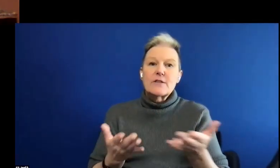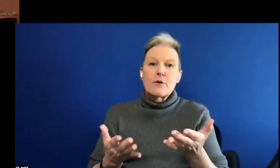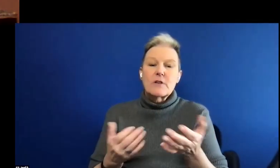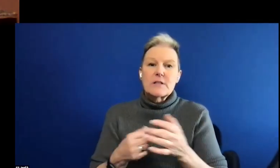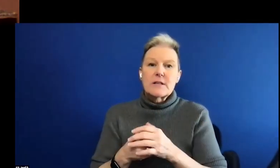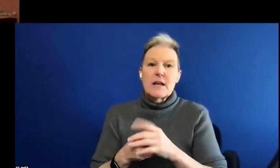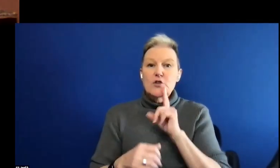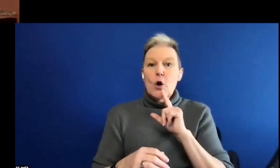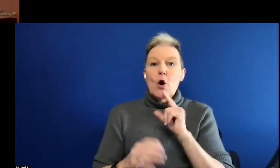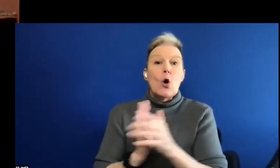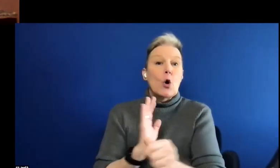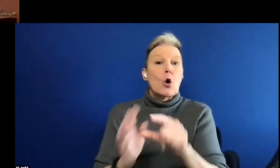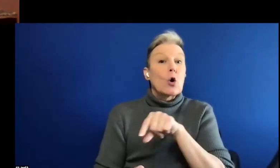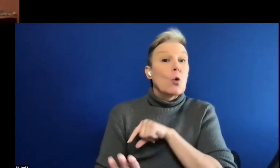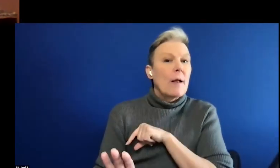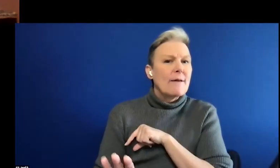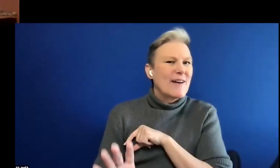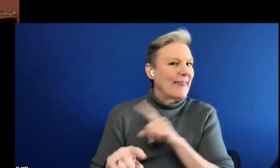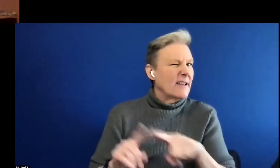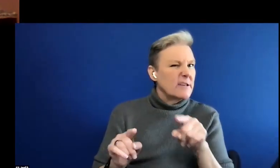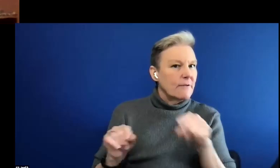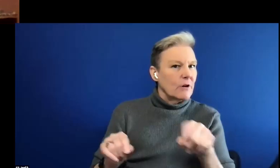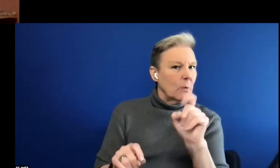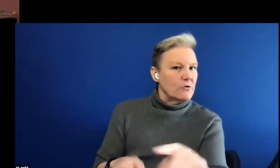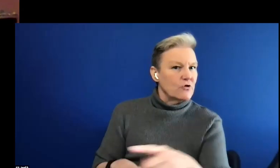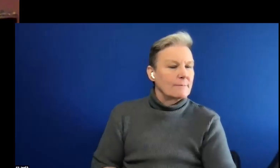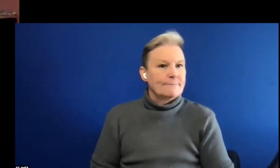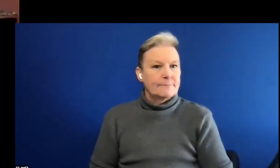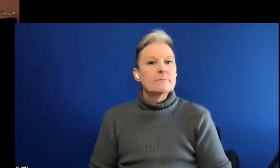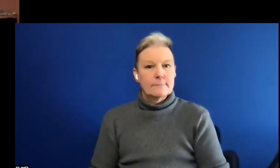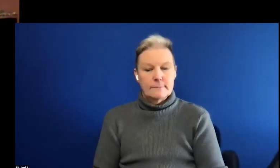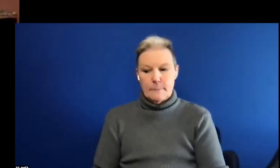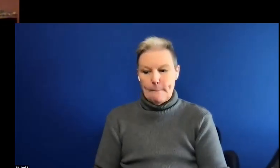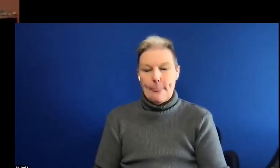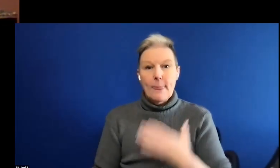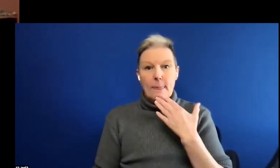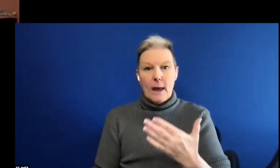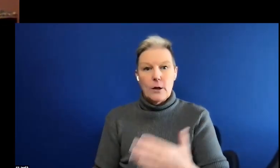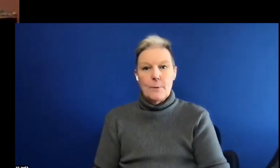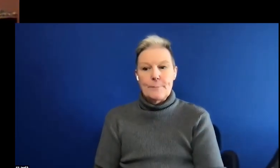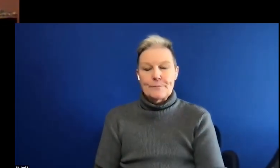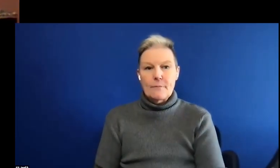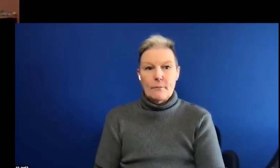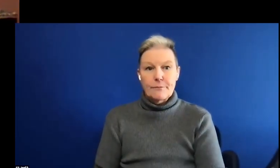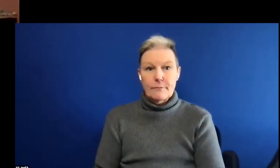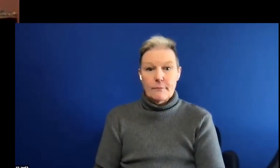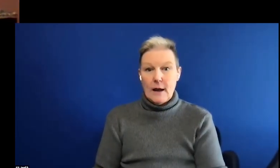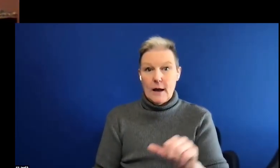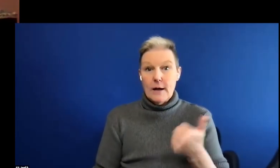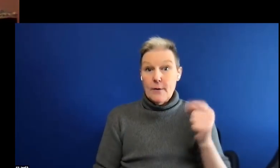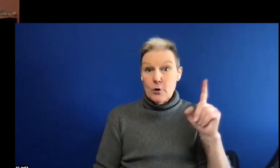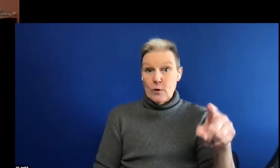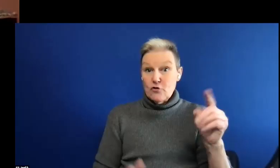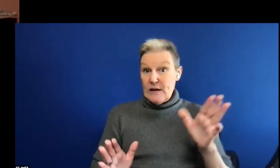actually qualified. But that's a different question you guys have. Okay. Okay. All right, thank you. Do I see another question in the